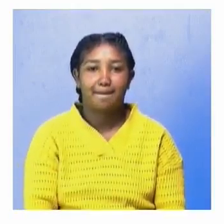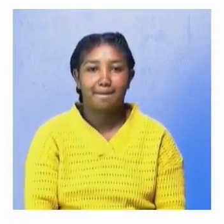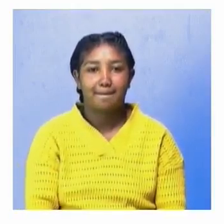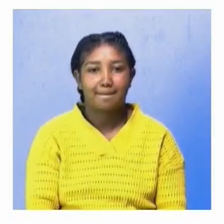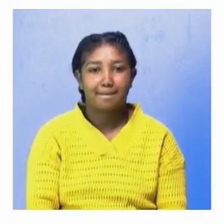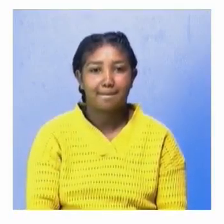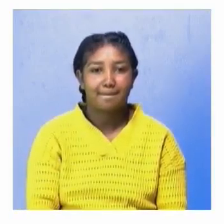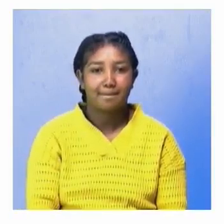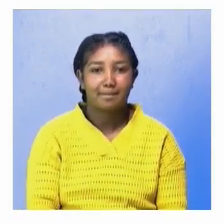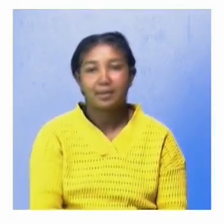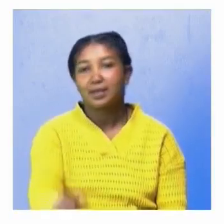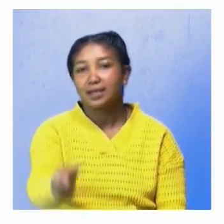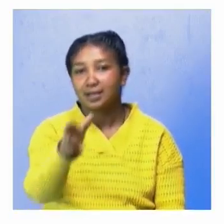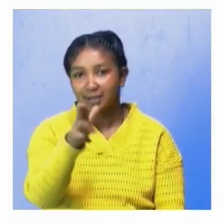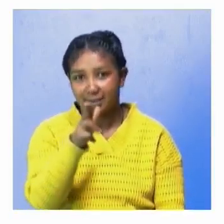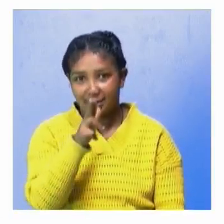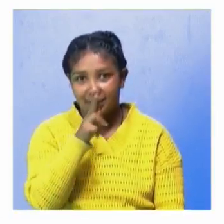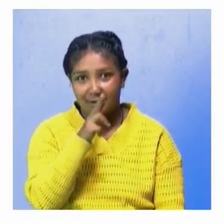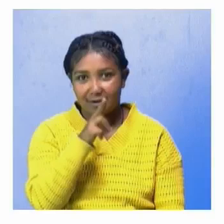dinner.